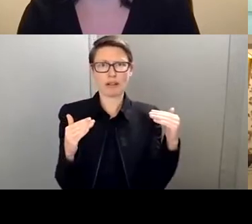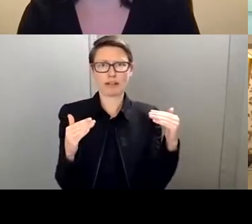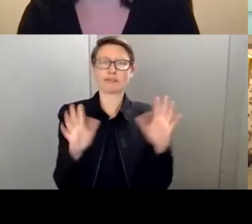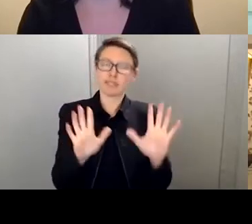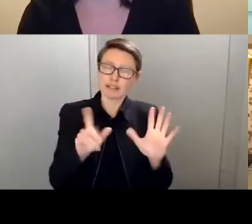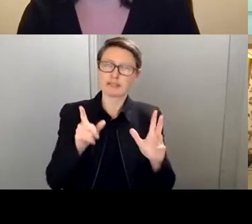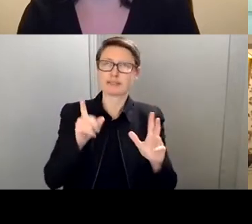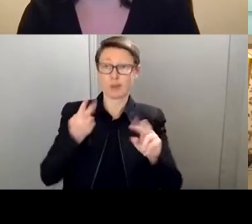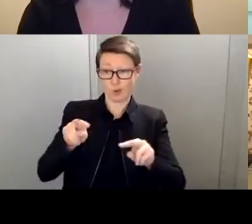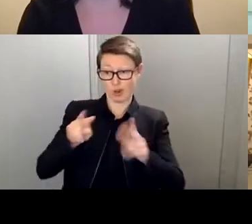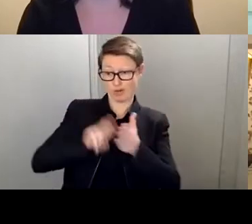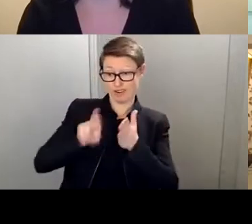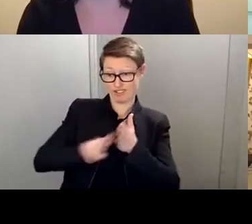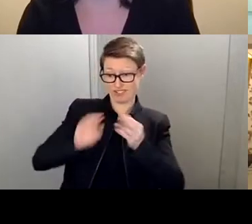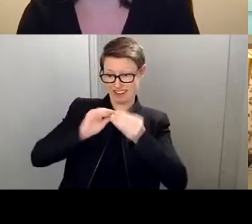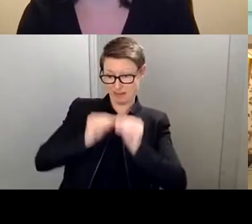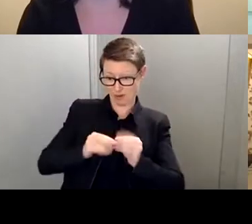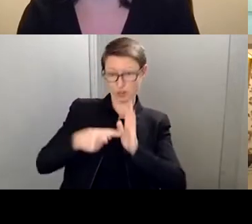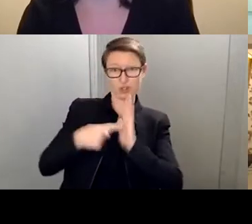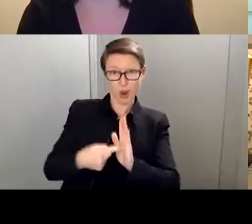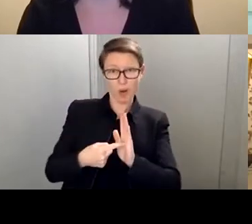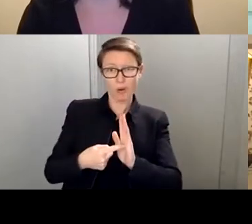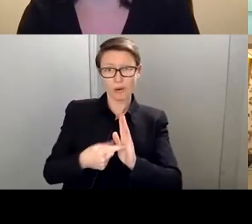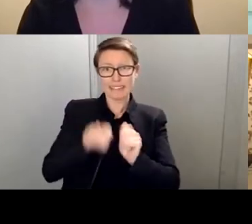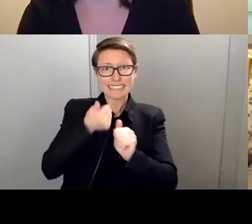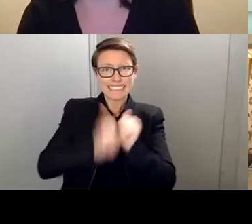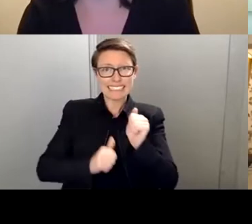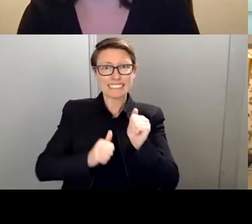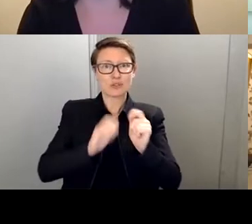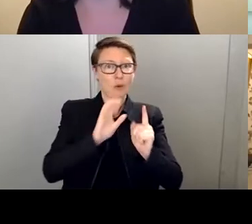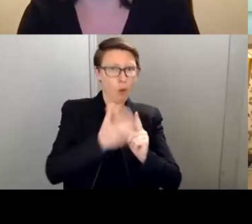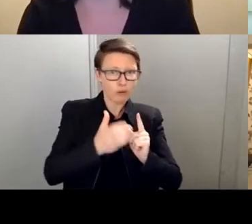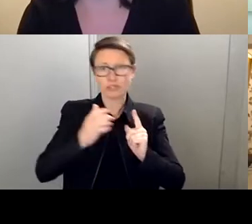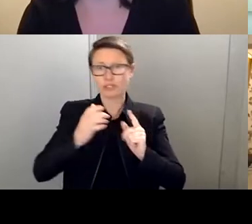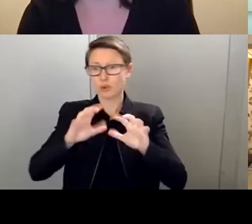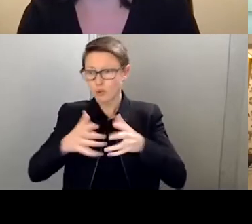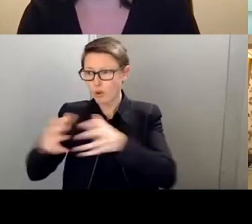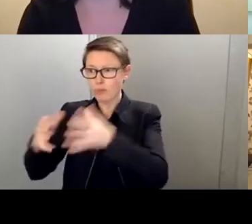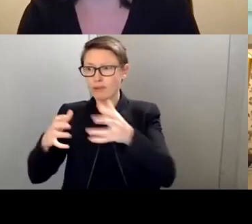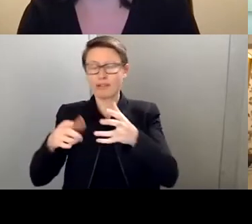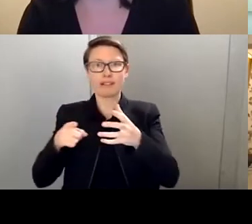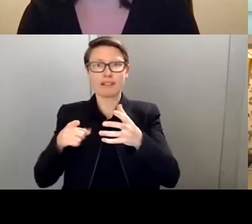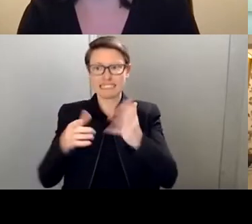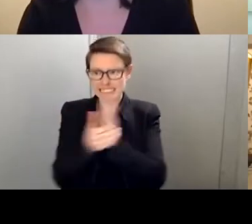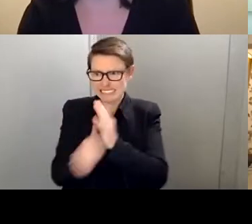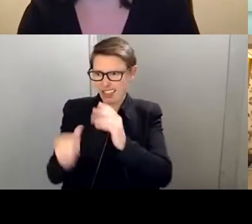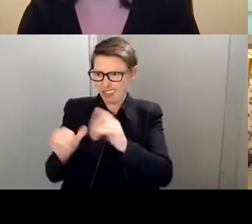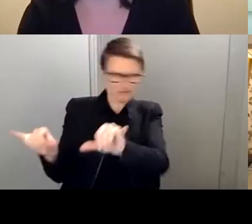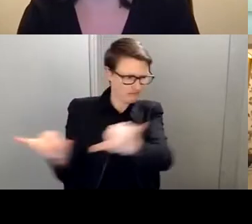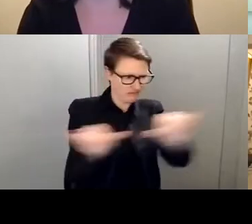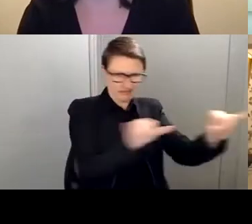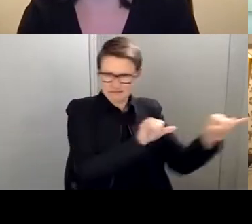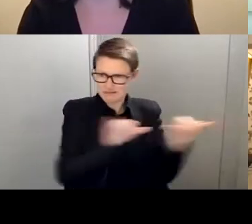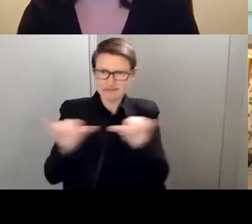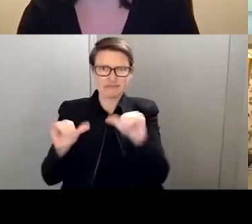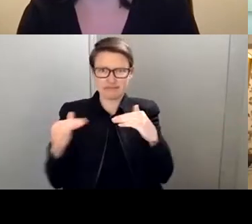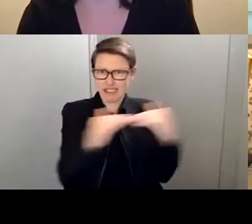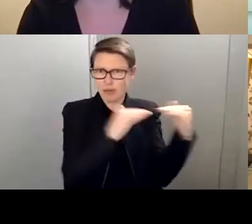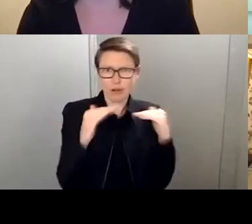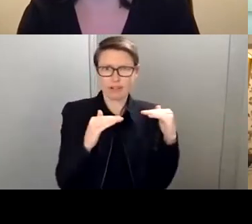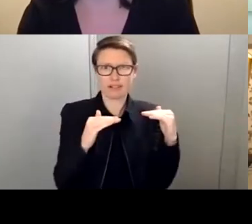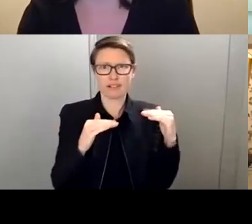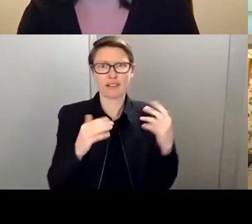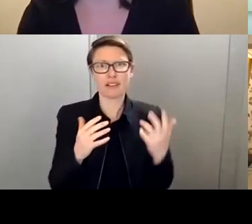statistically across different groups and opportunity is not. So how can we create in the development